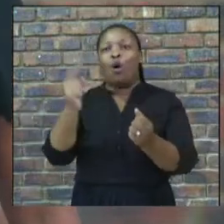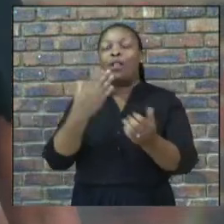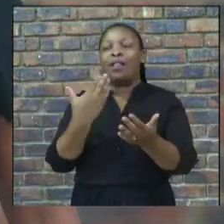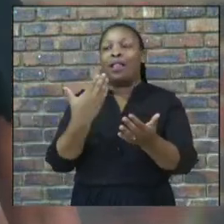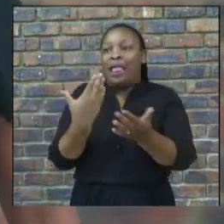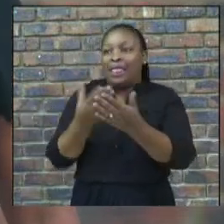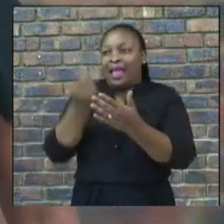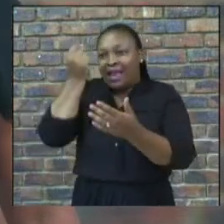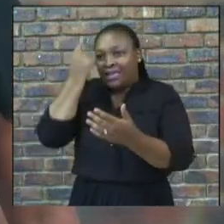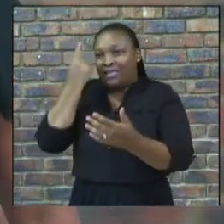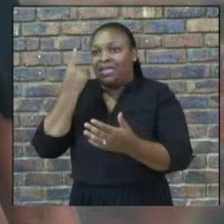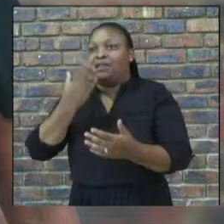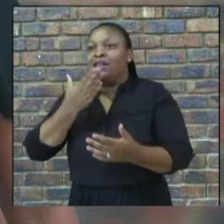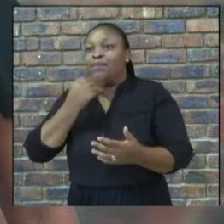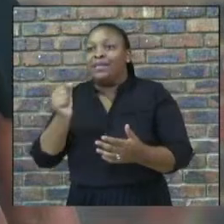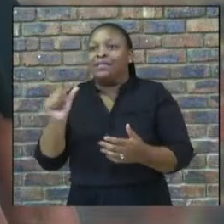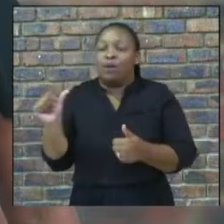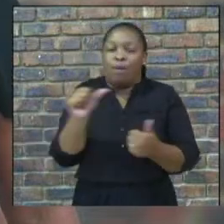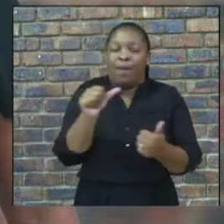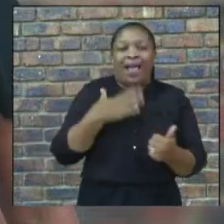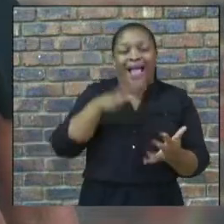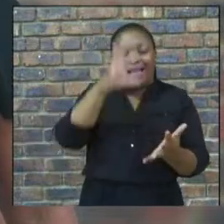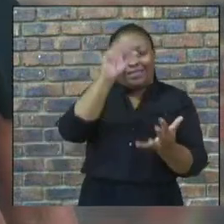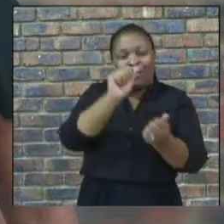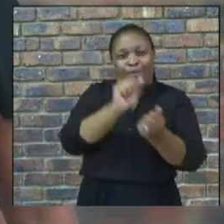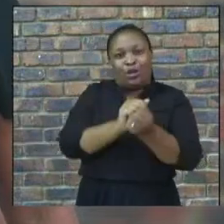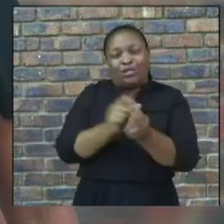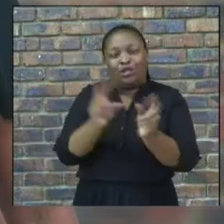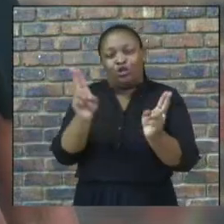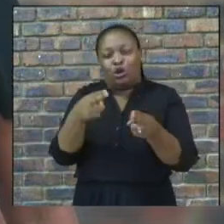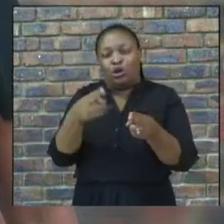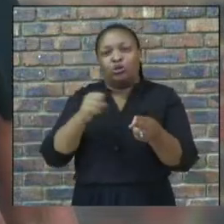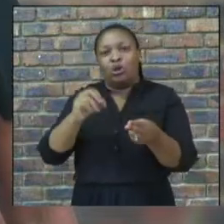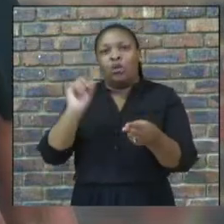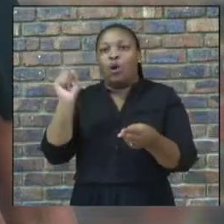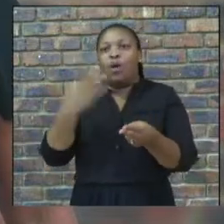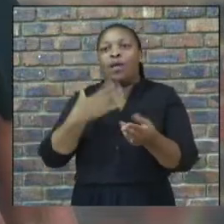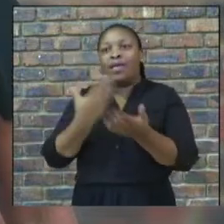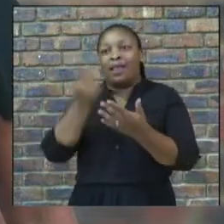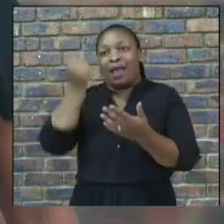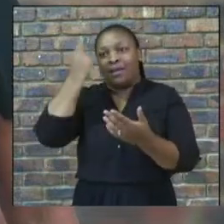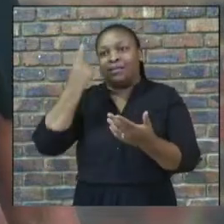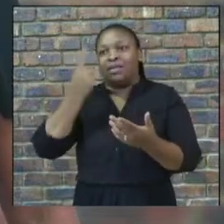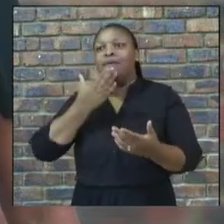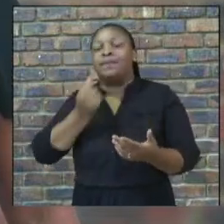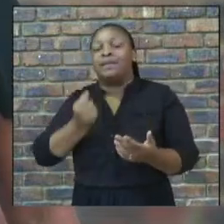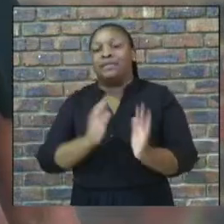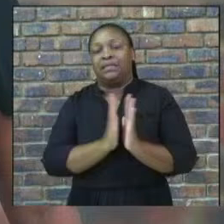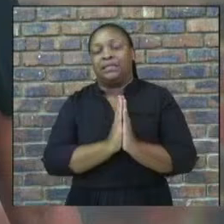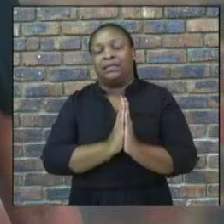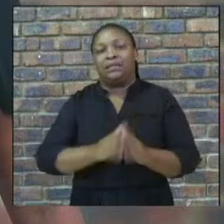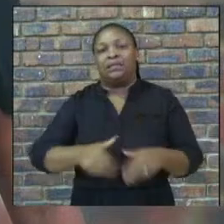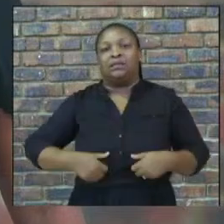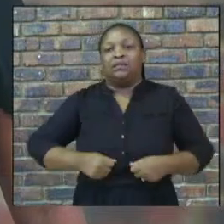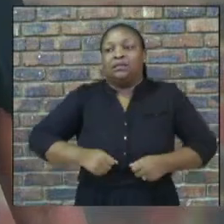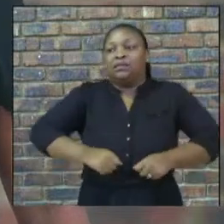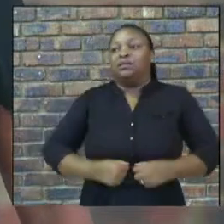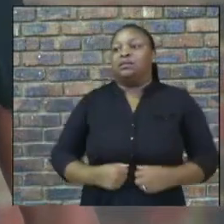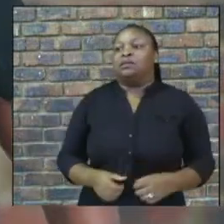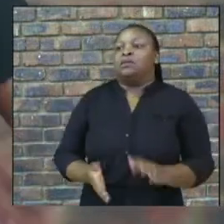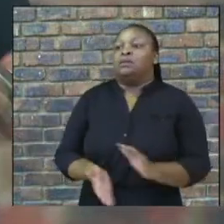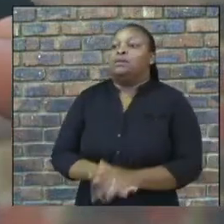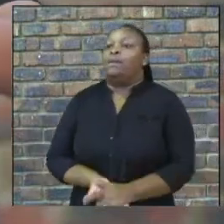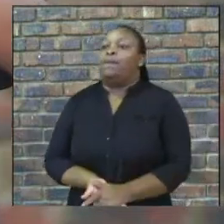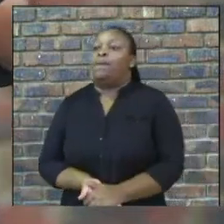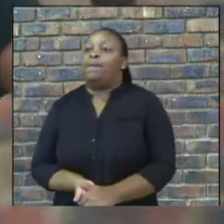marona a boele gape a summarize in very short ka Setswana ra o kgopela marona. Are